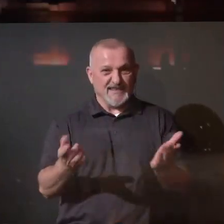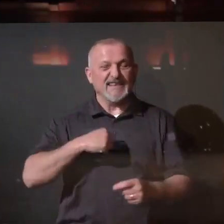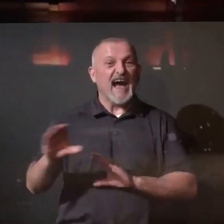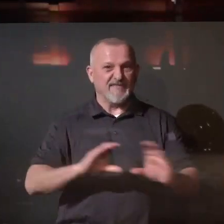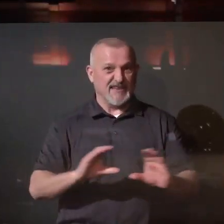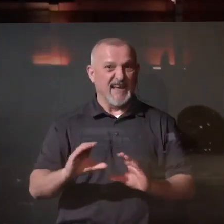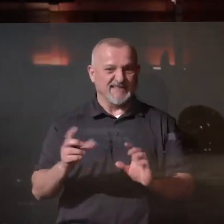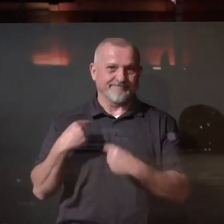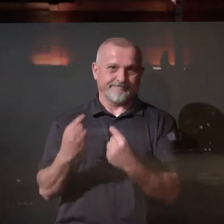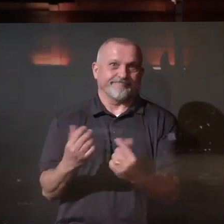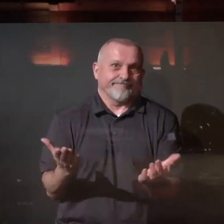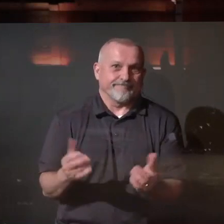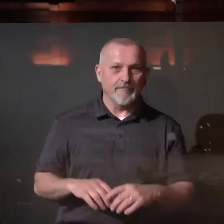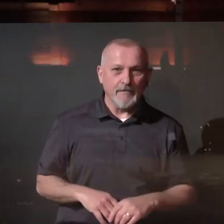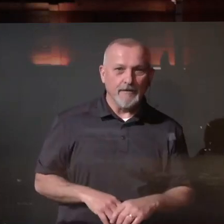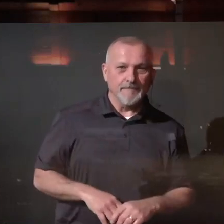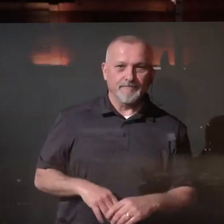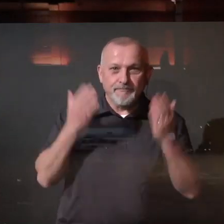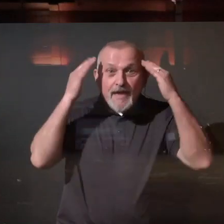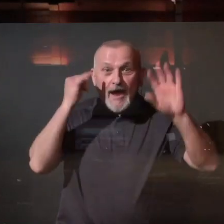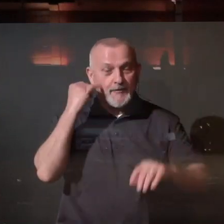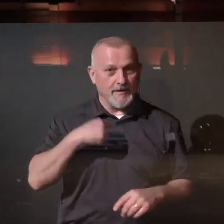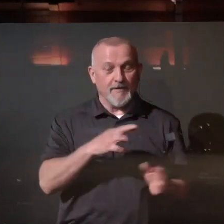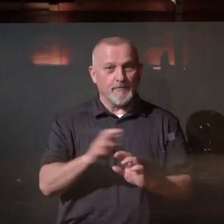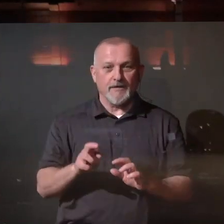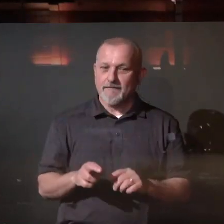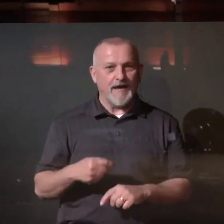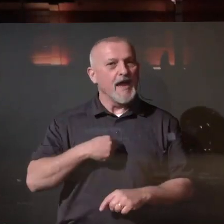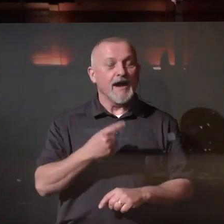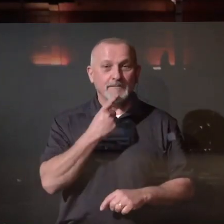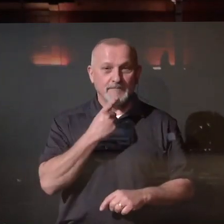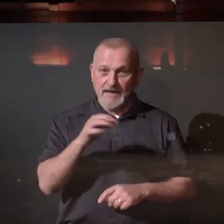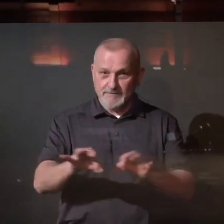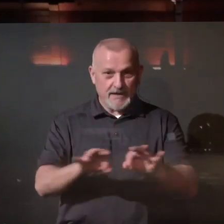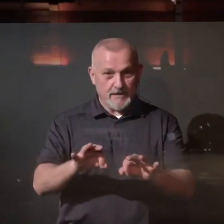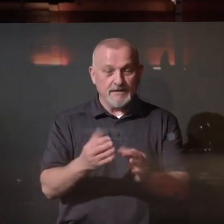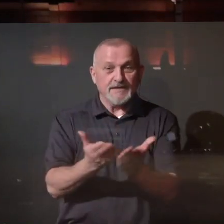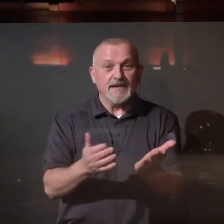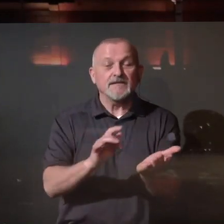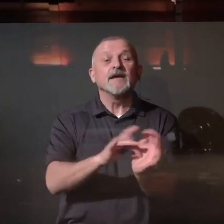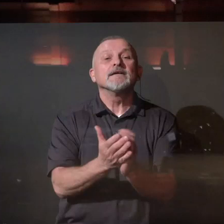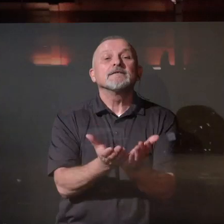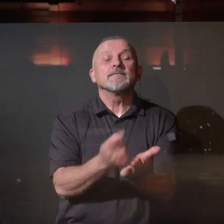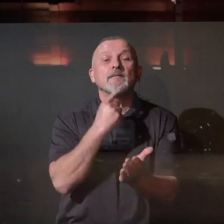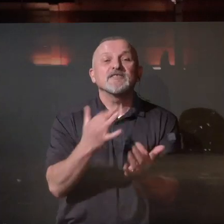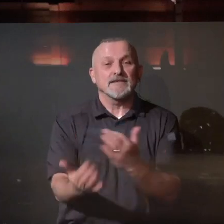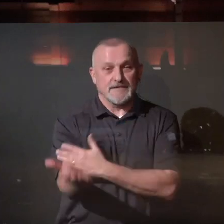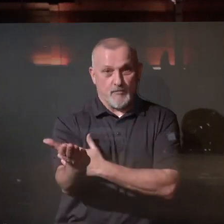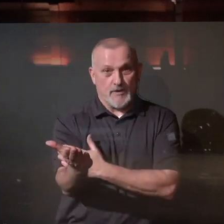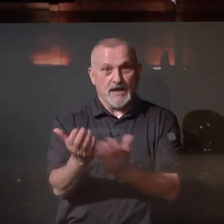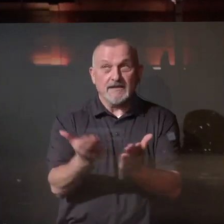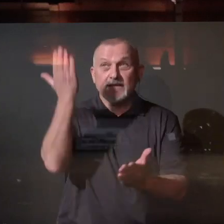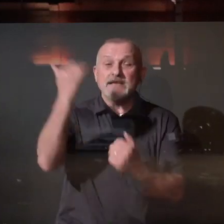don't know if I'm ready to do that yet, but I'm telling you what God's word says this morning, and I'm telling you what he's calling you out to do.